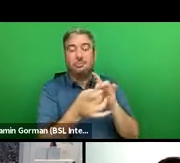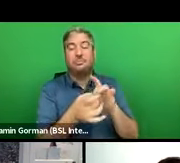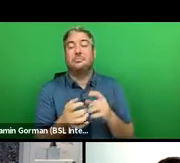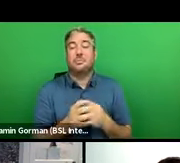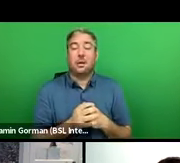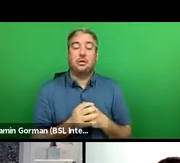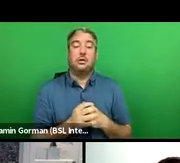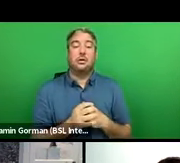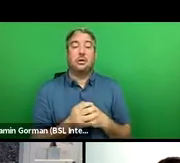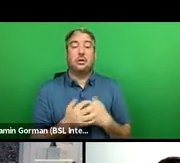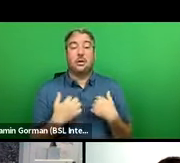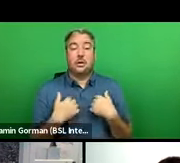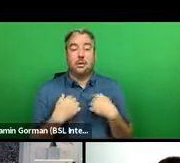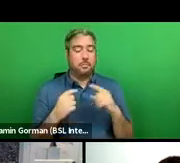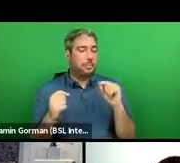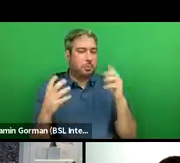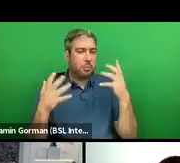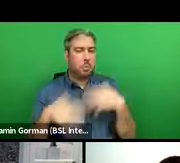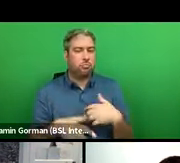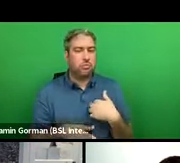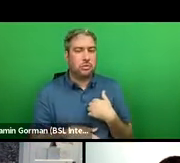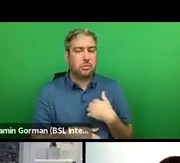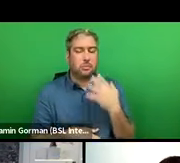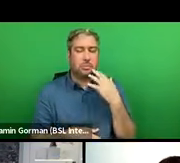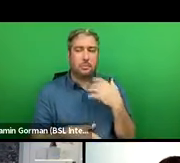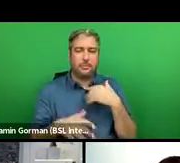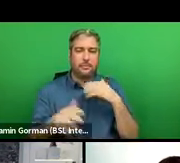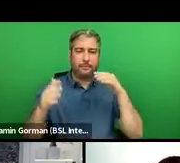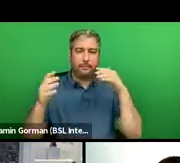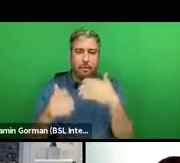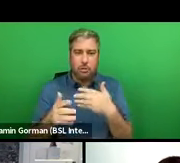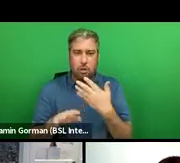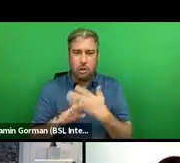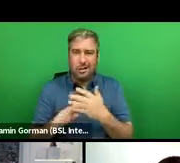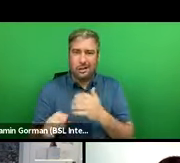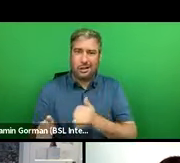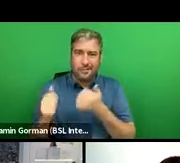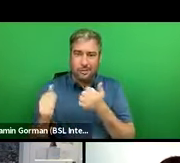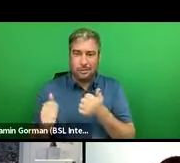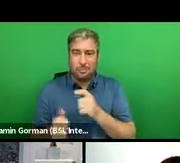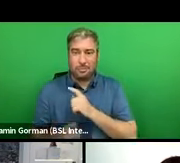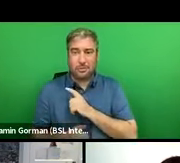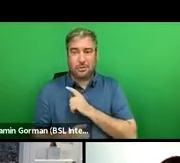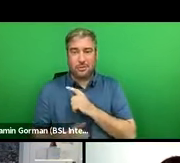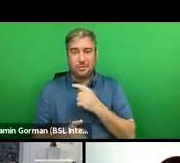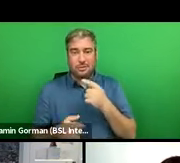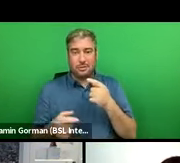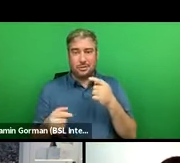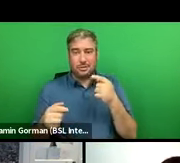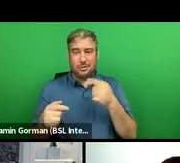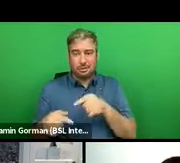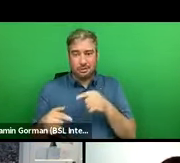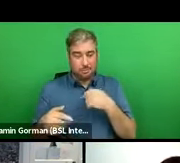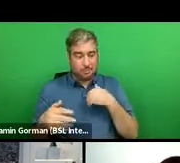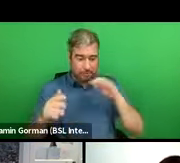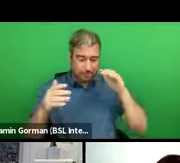too much on efficiency, because this is what we have been doing in Europe in the last 30 years. Efficiency has always been there,